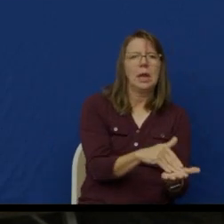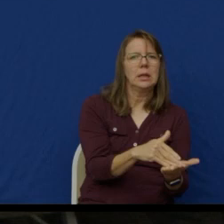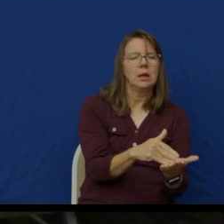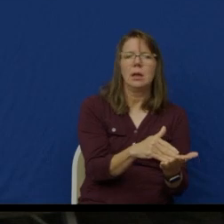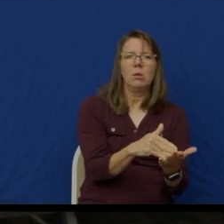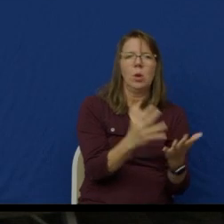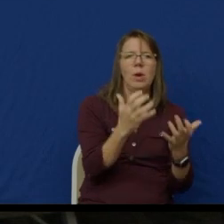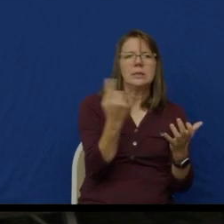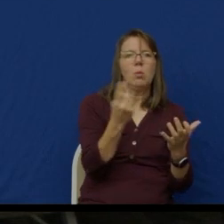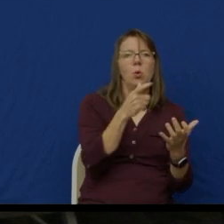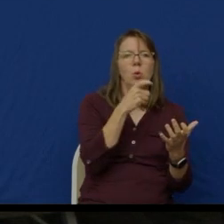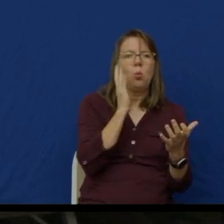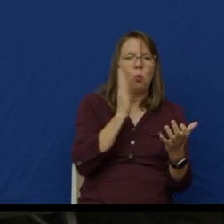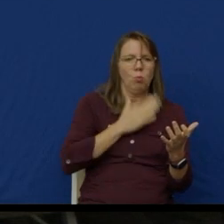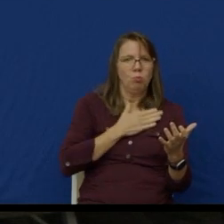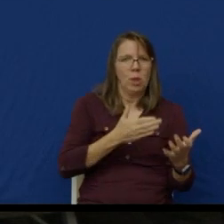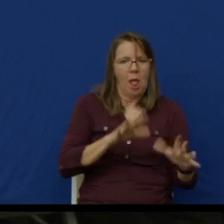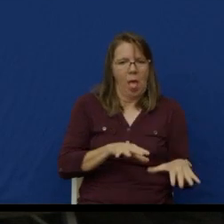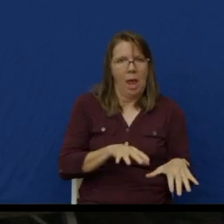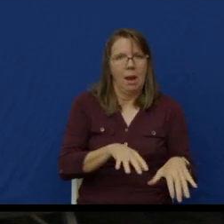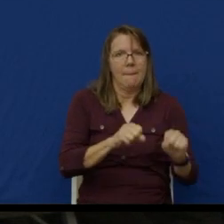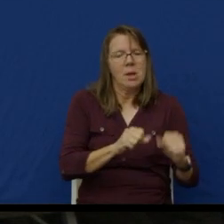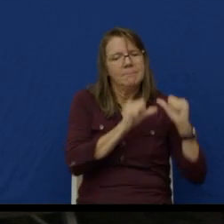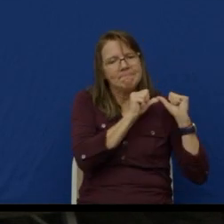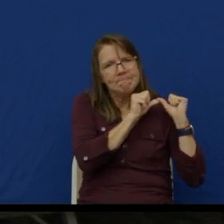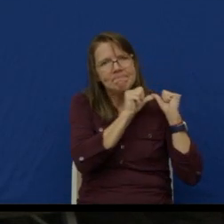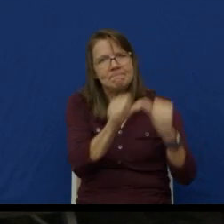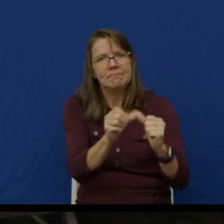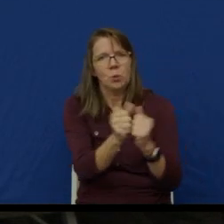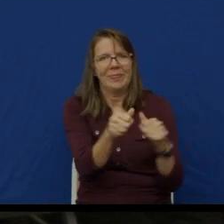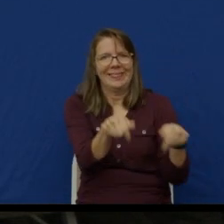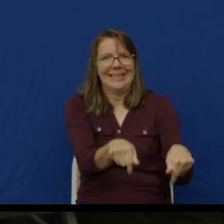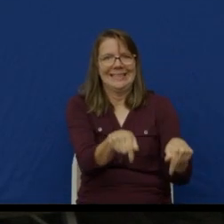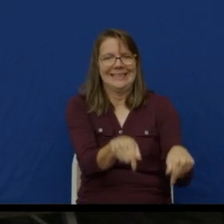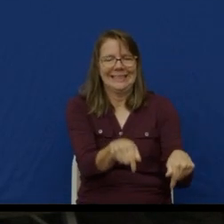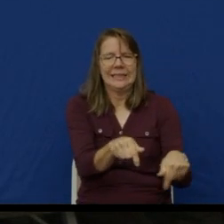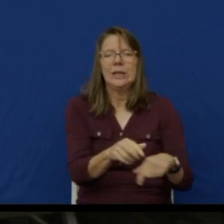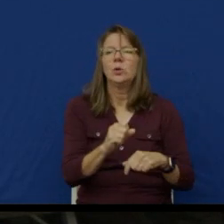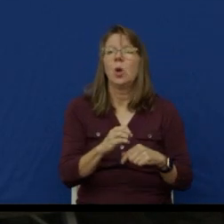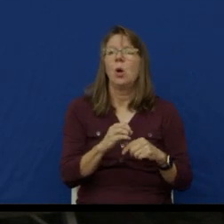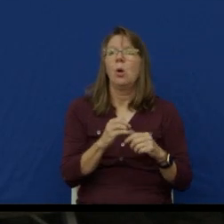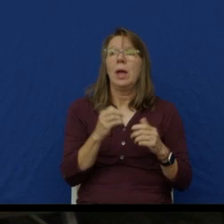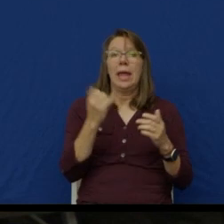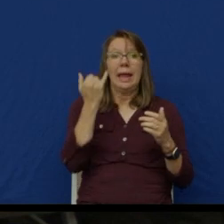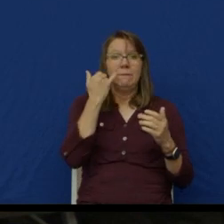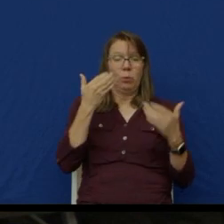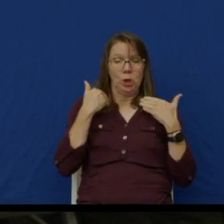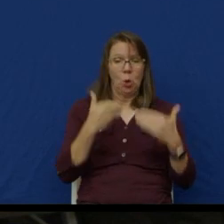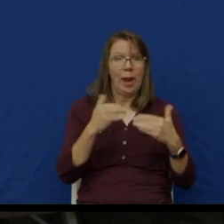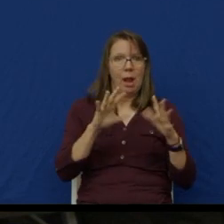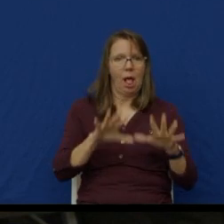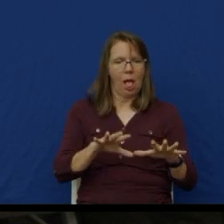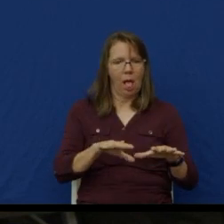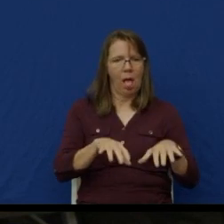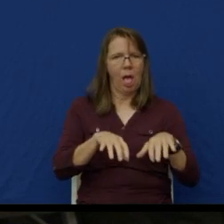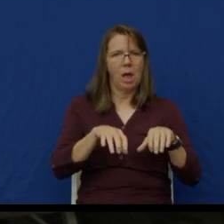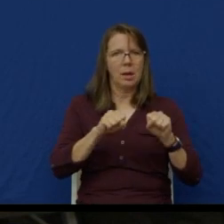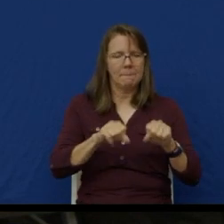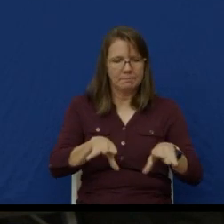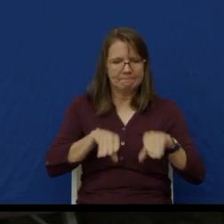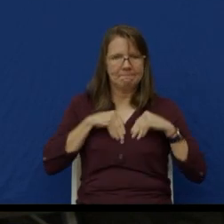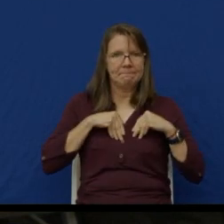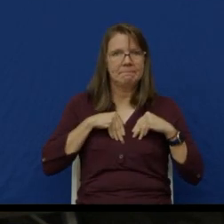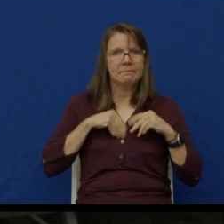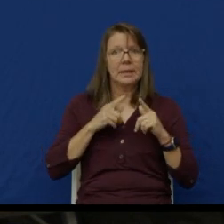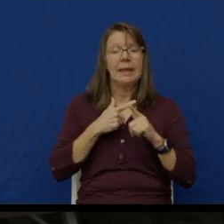So keeping in mind that we need to go back after we adopt it, and we'll be making changes as we go